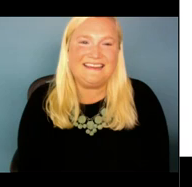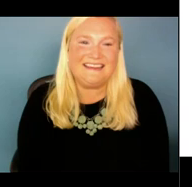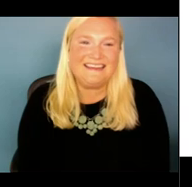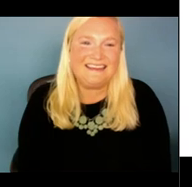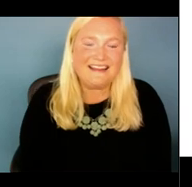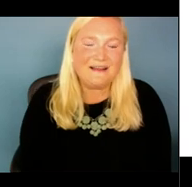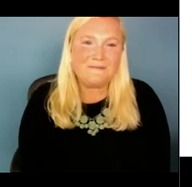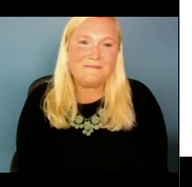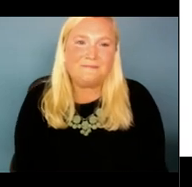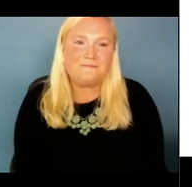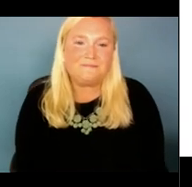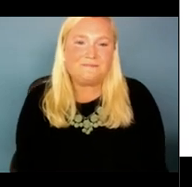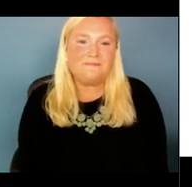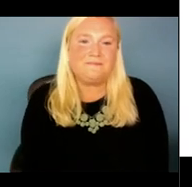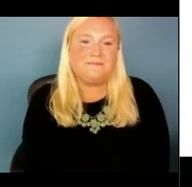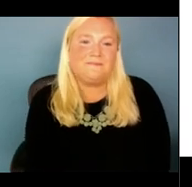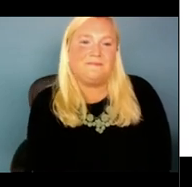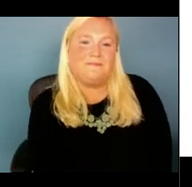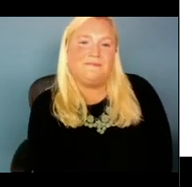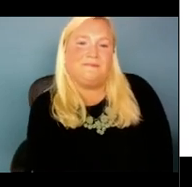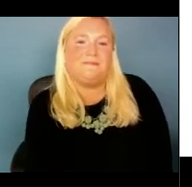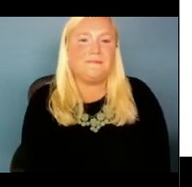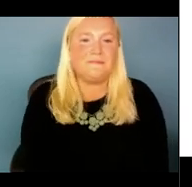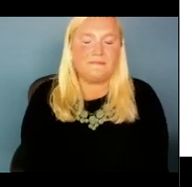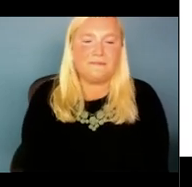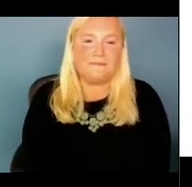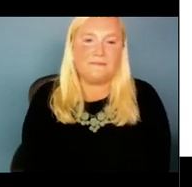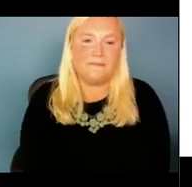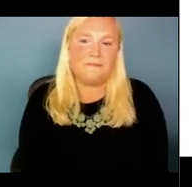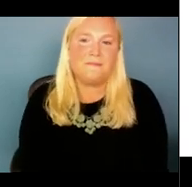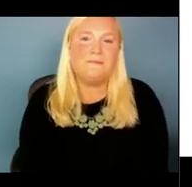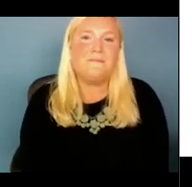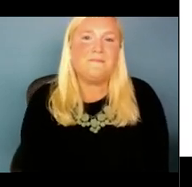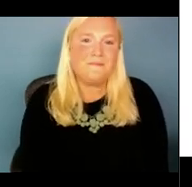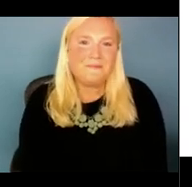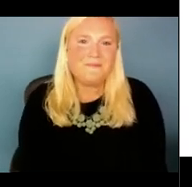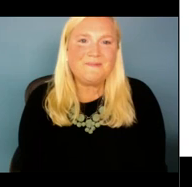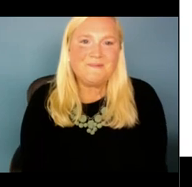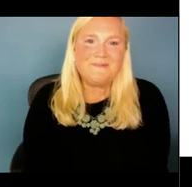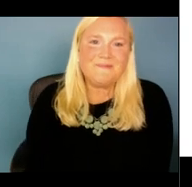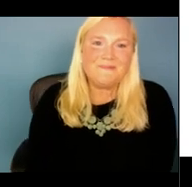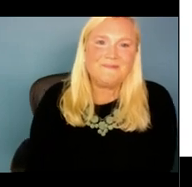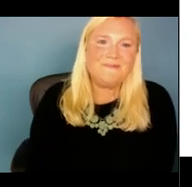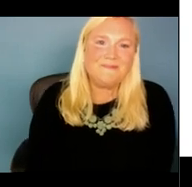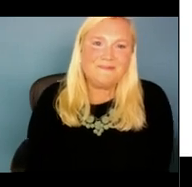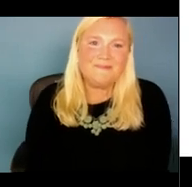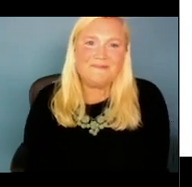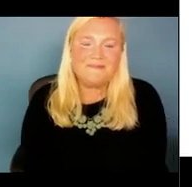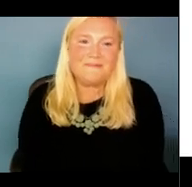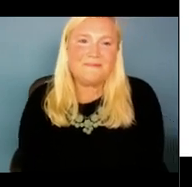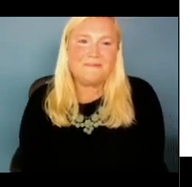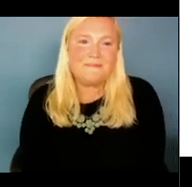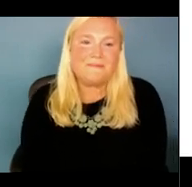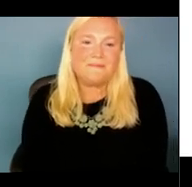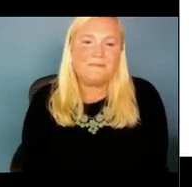you. Question number three. It's from Kristen. What ideas do you have